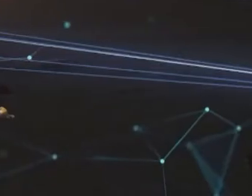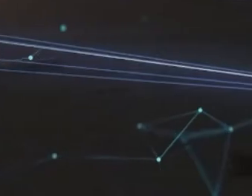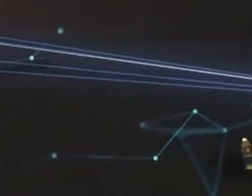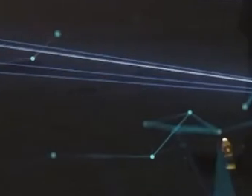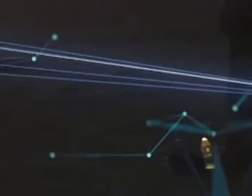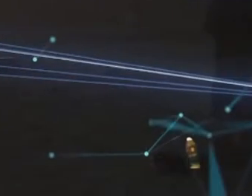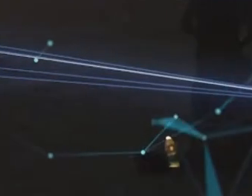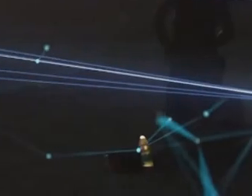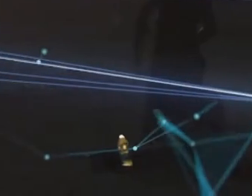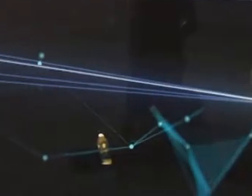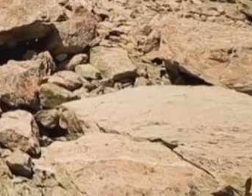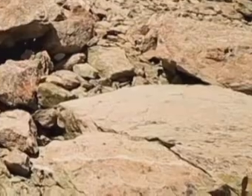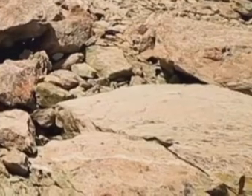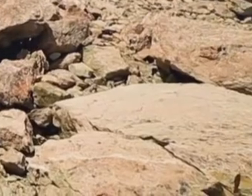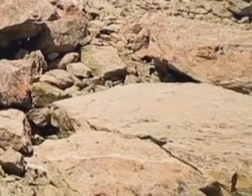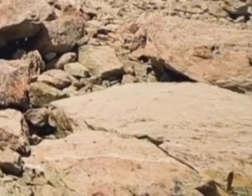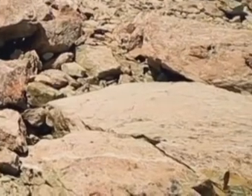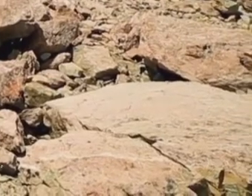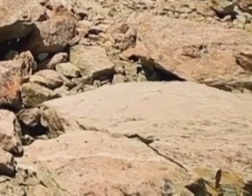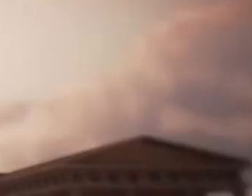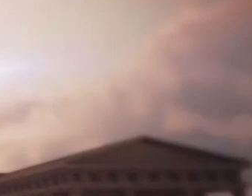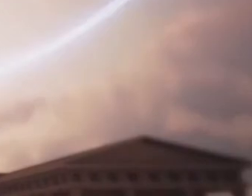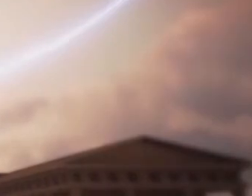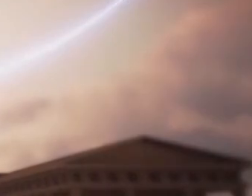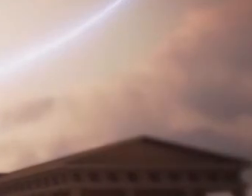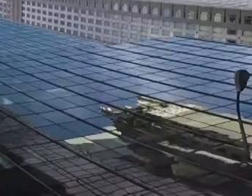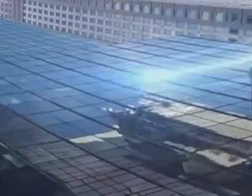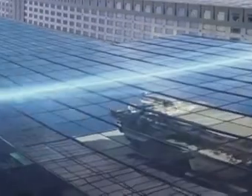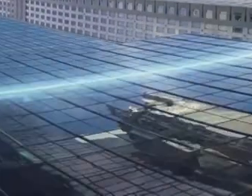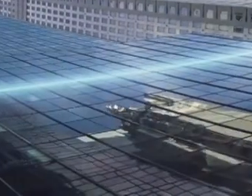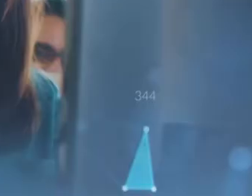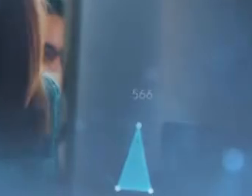We all want to trust. And to be trusted.